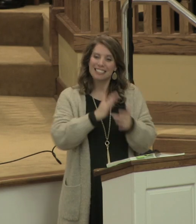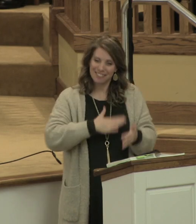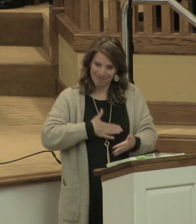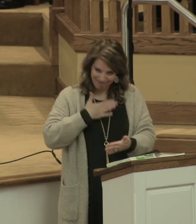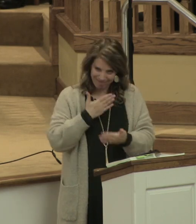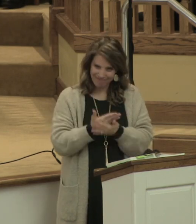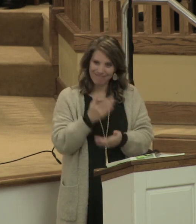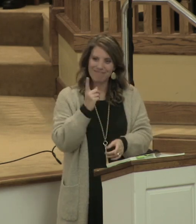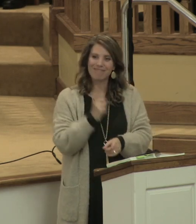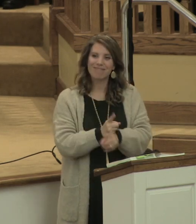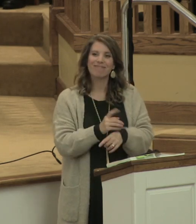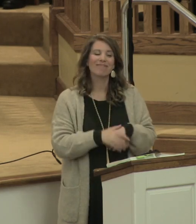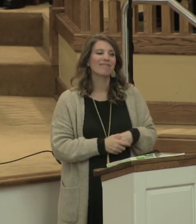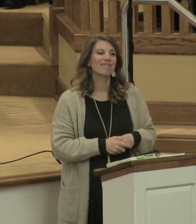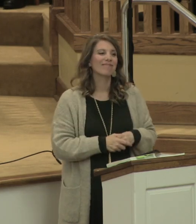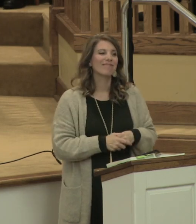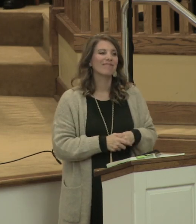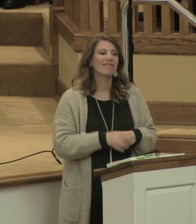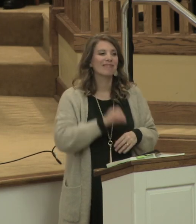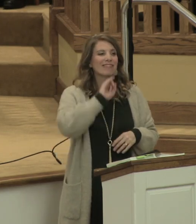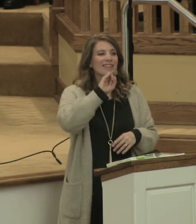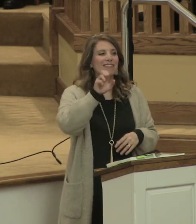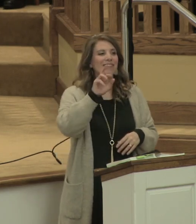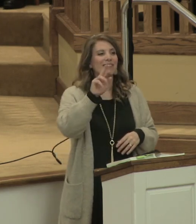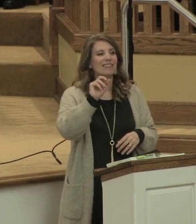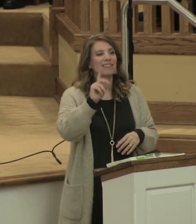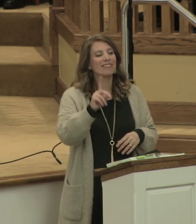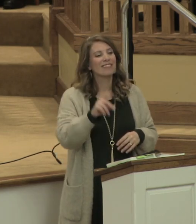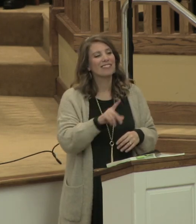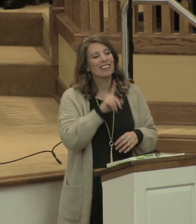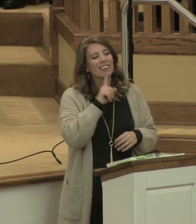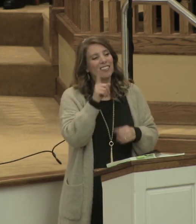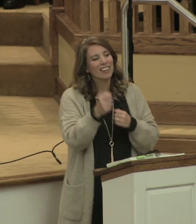Celebrating Jesus' birth. That's good. Yes, Jared?